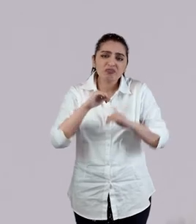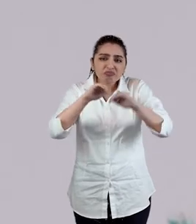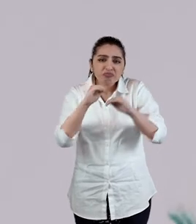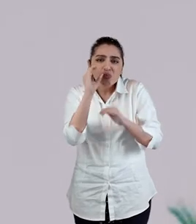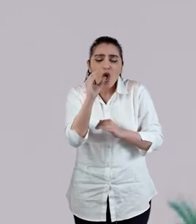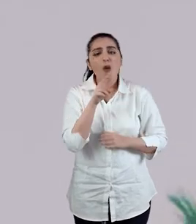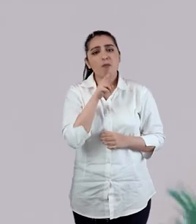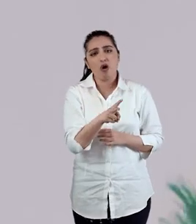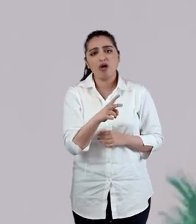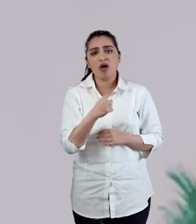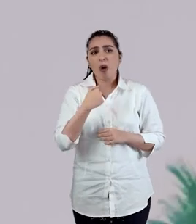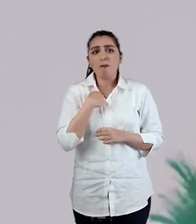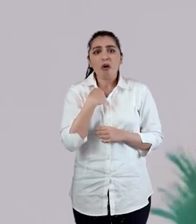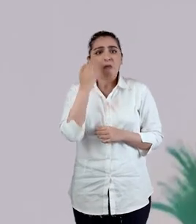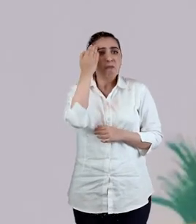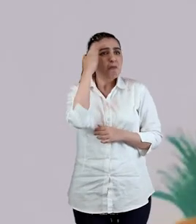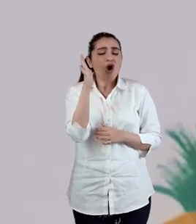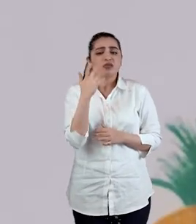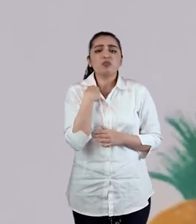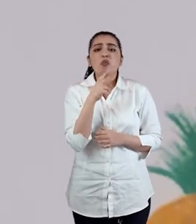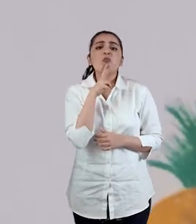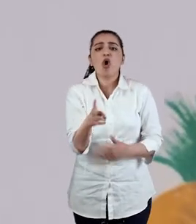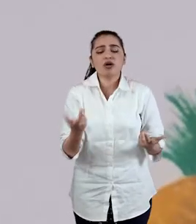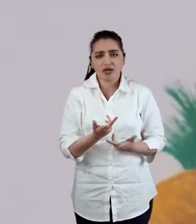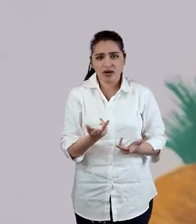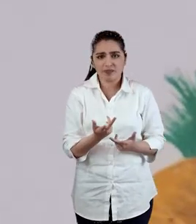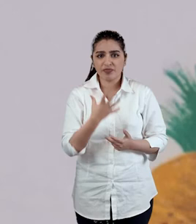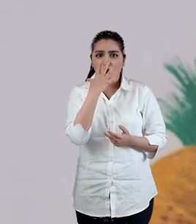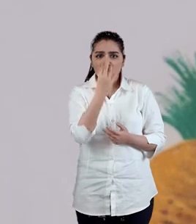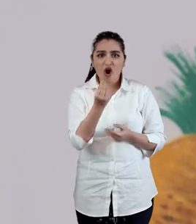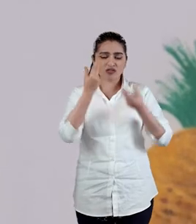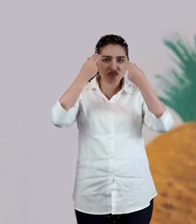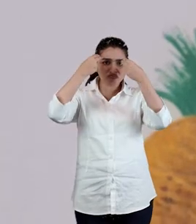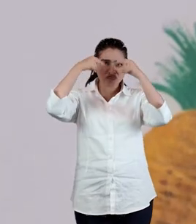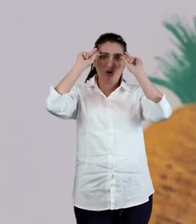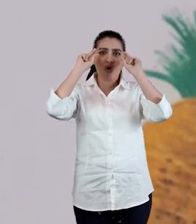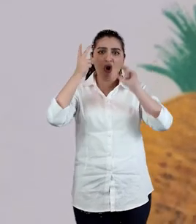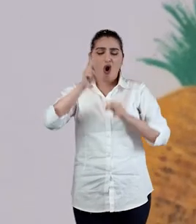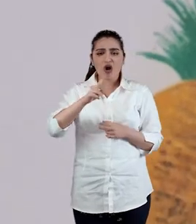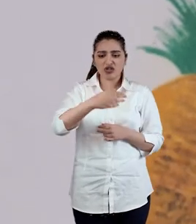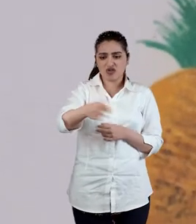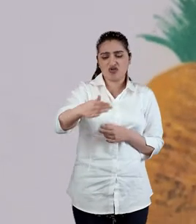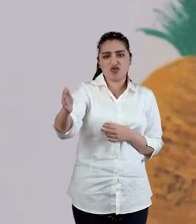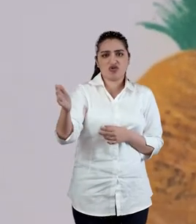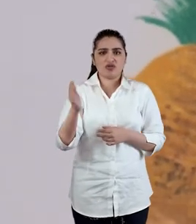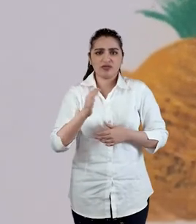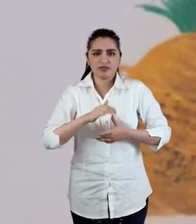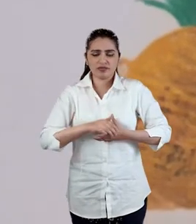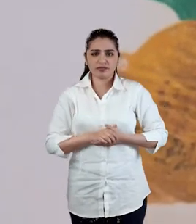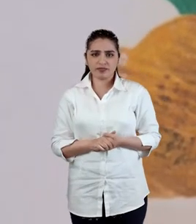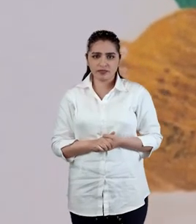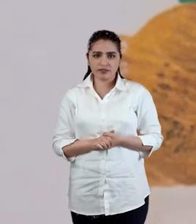feeling slightly forlorn, until a voice cried, You've just ruined my